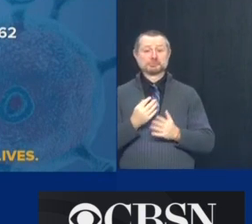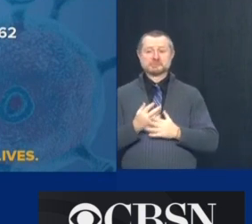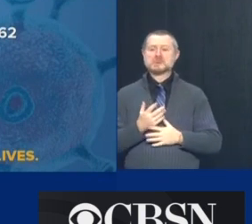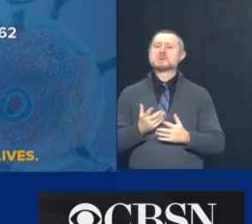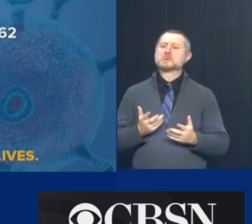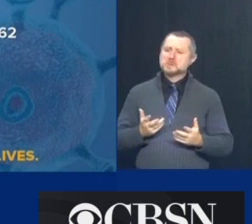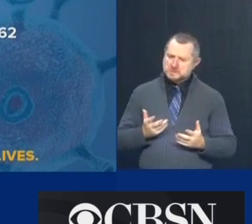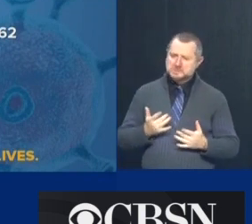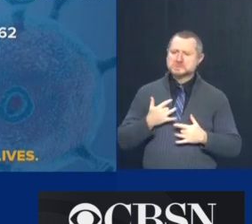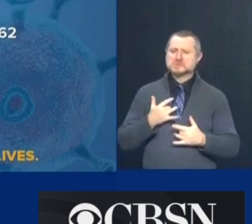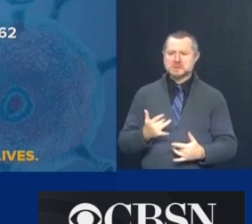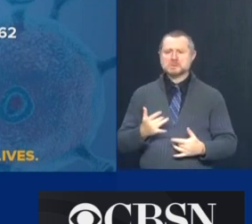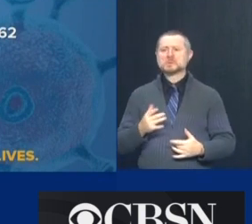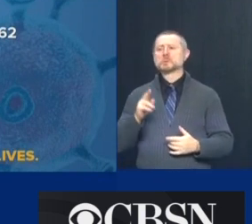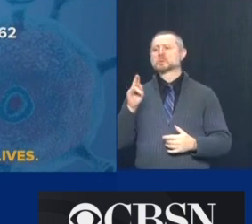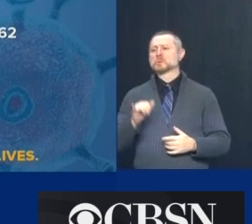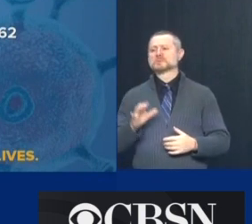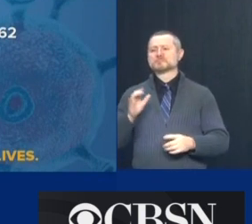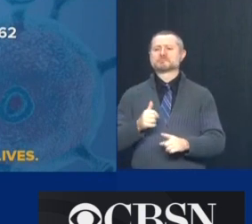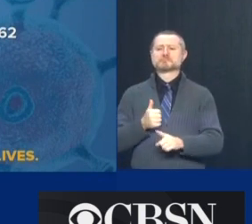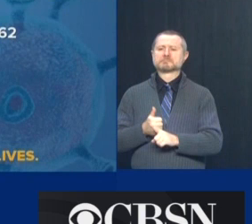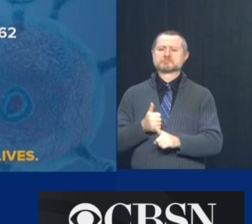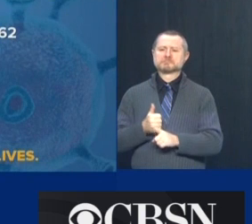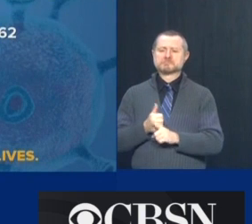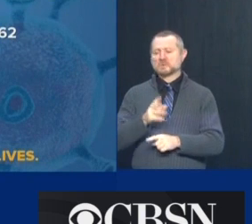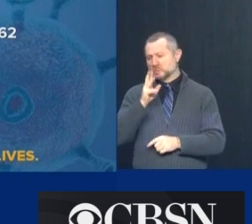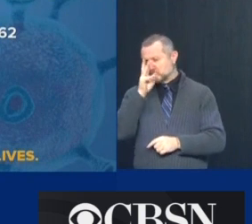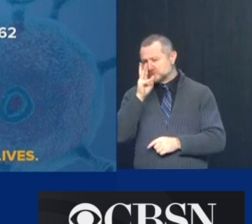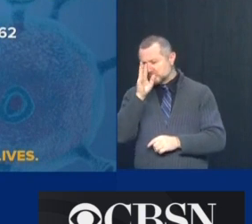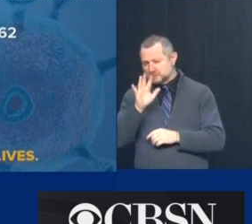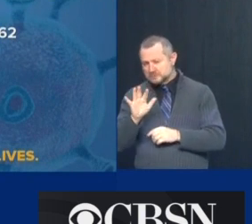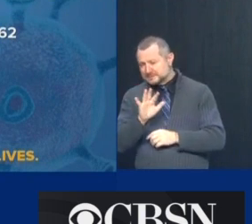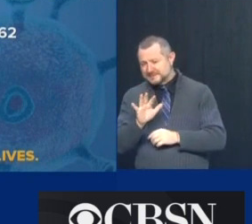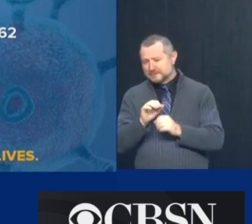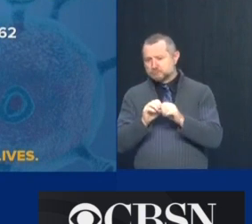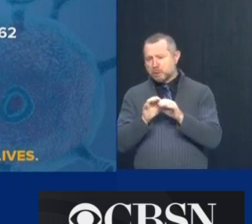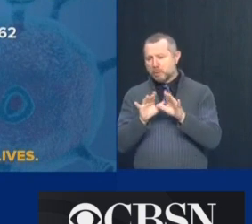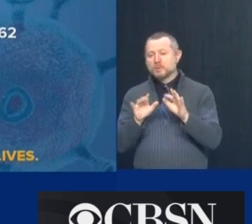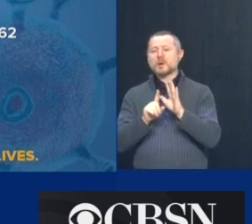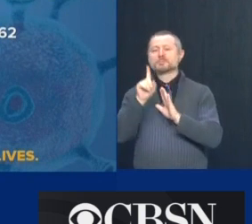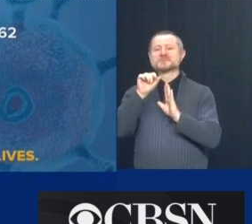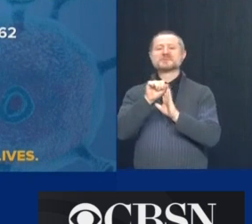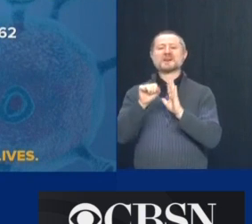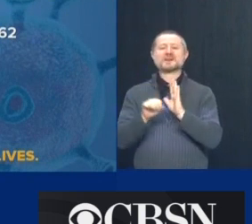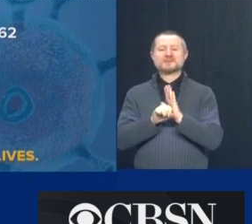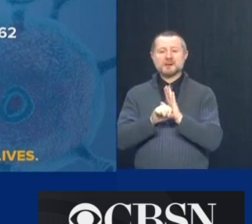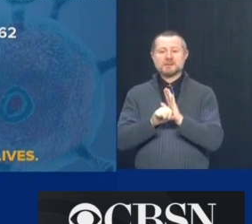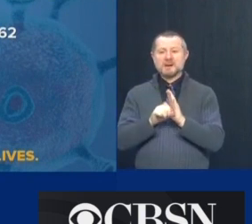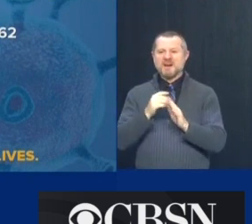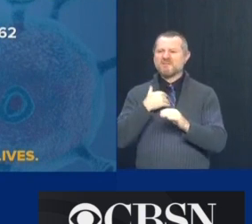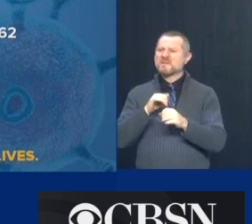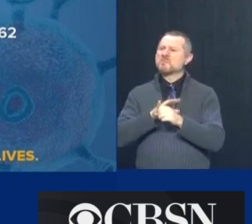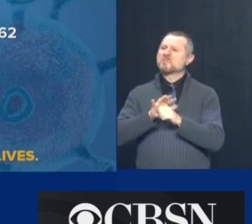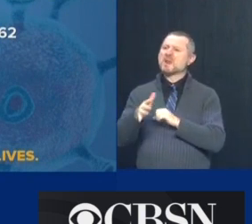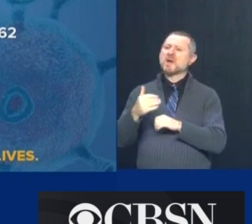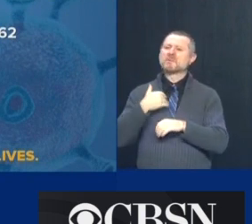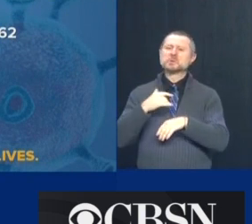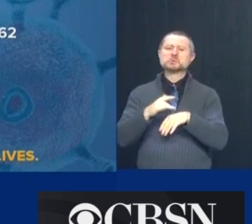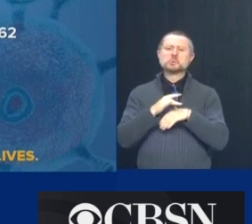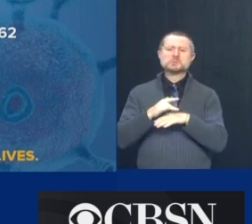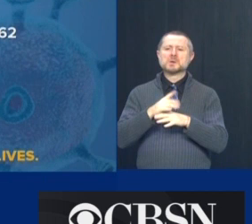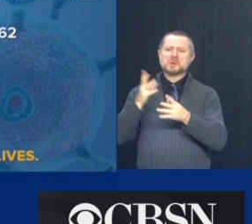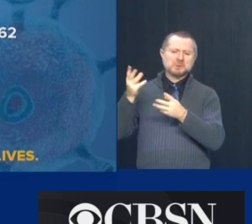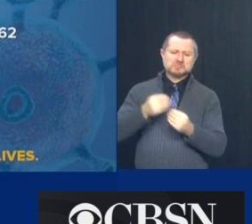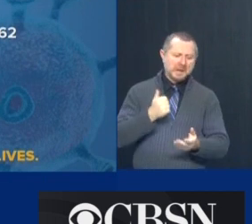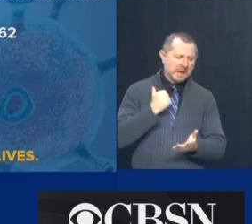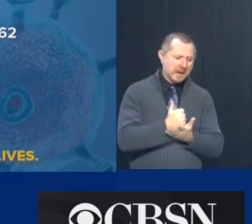City downstate. We had upstate resources that we could share with downstate. That is not the